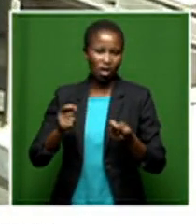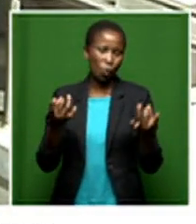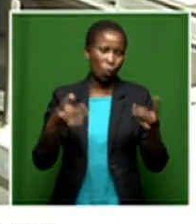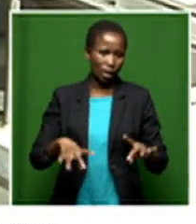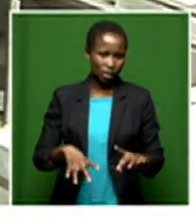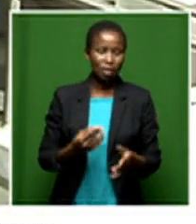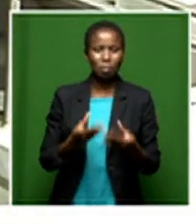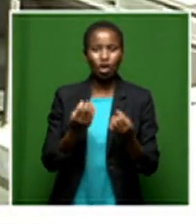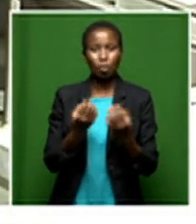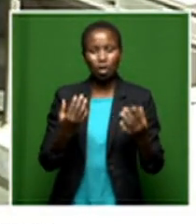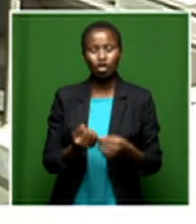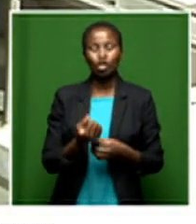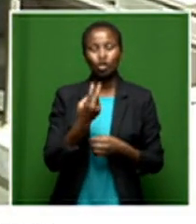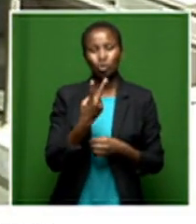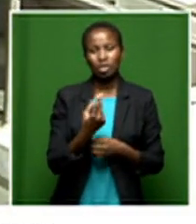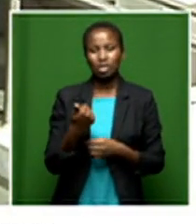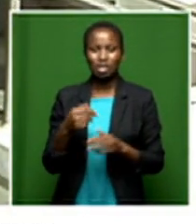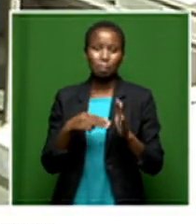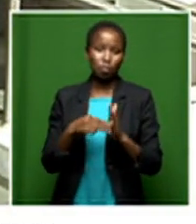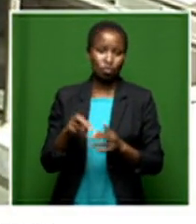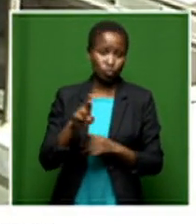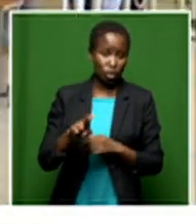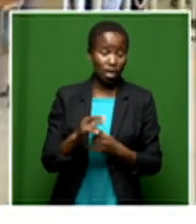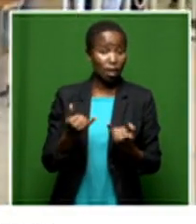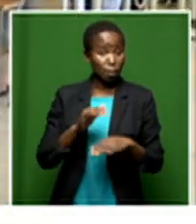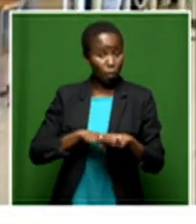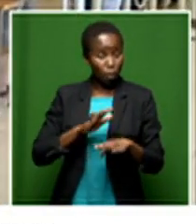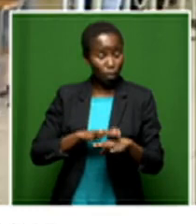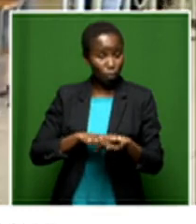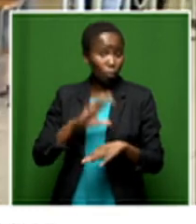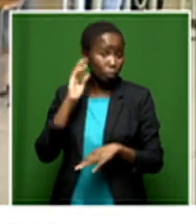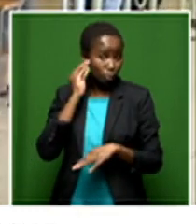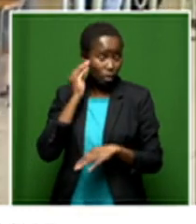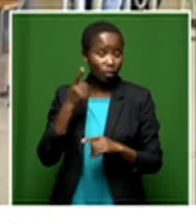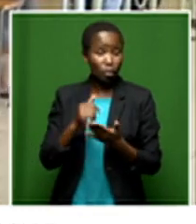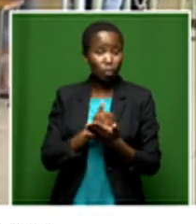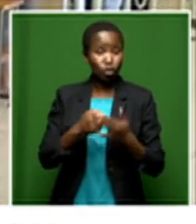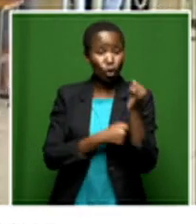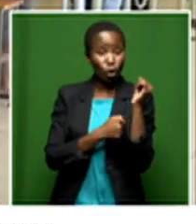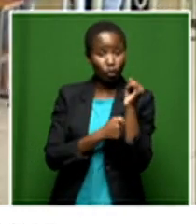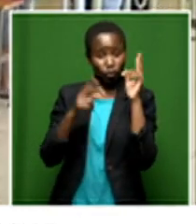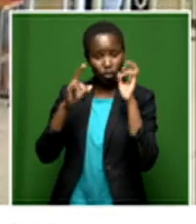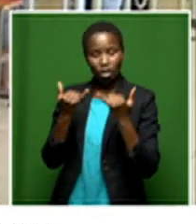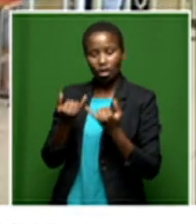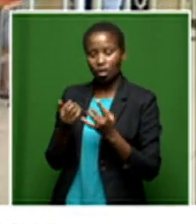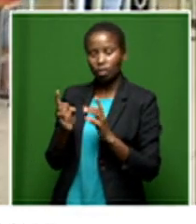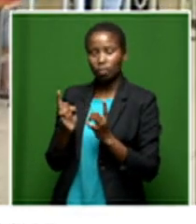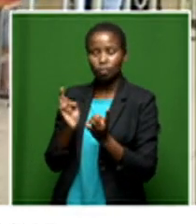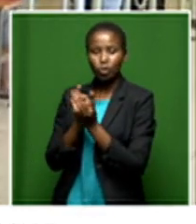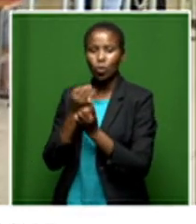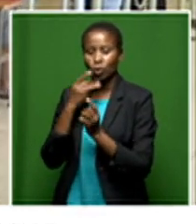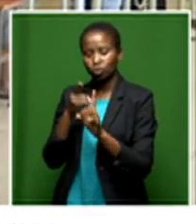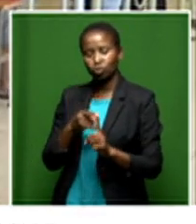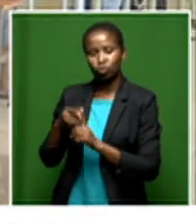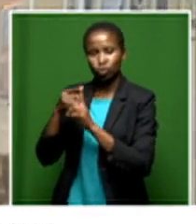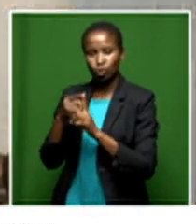exceeding 26 million rand. For more on the latest developments within the Post Office, we join via Zoom now